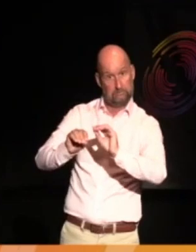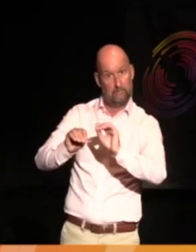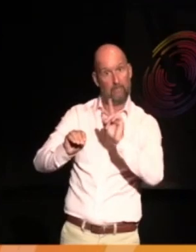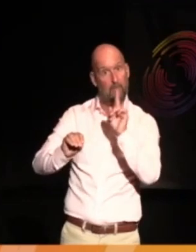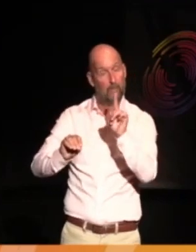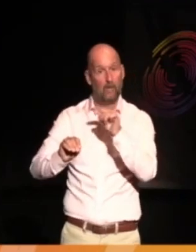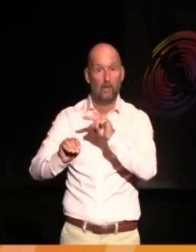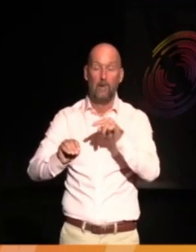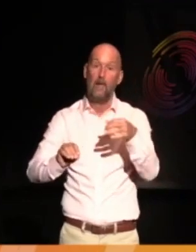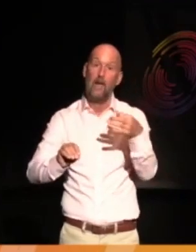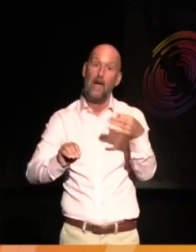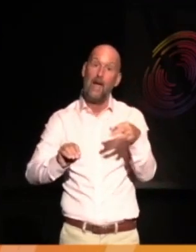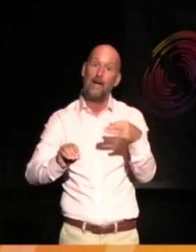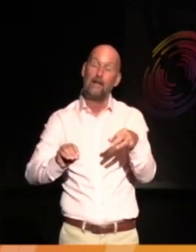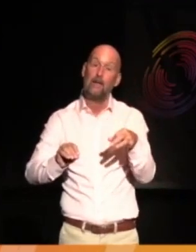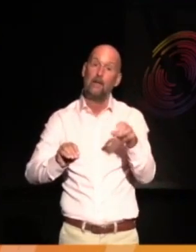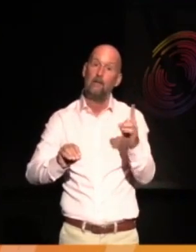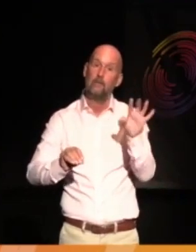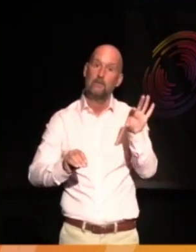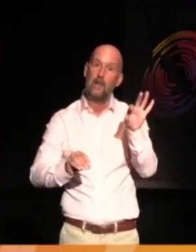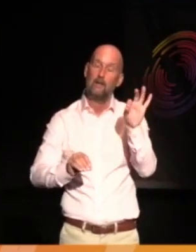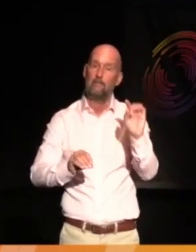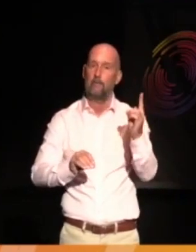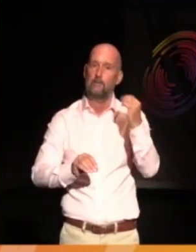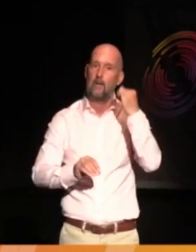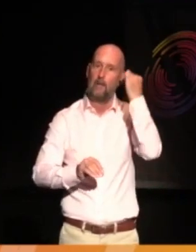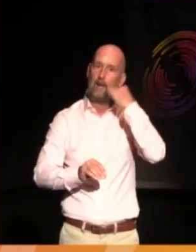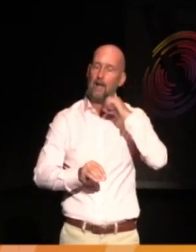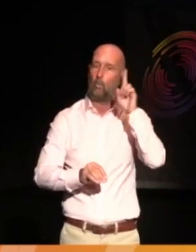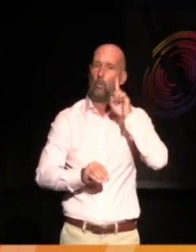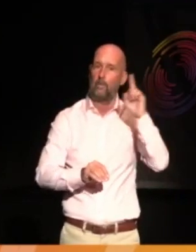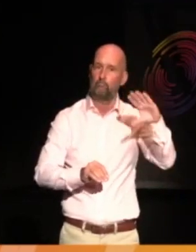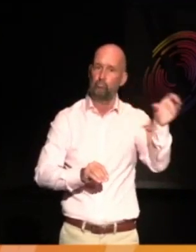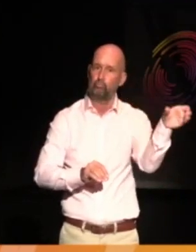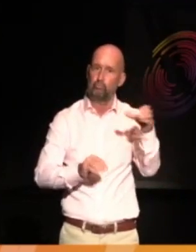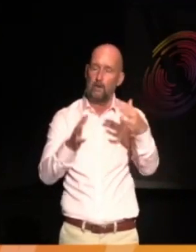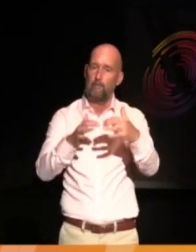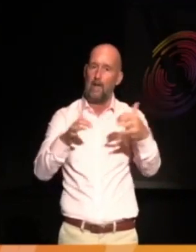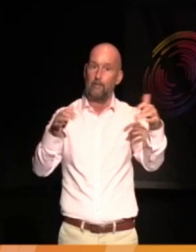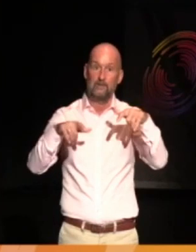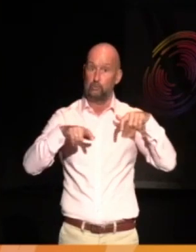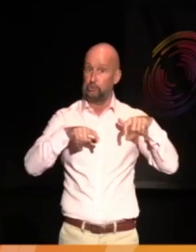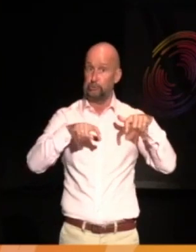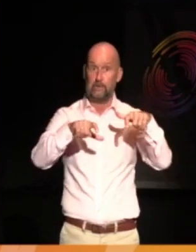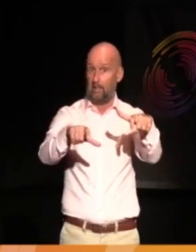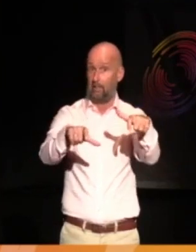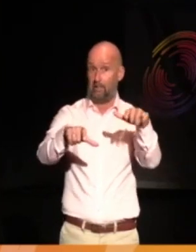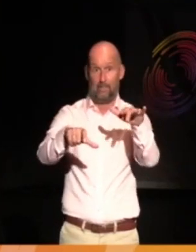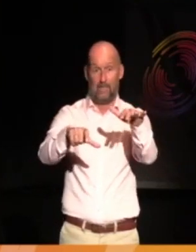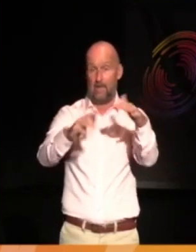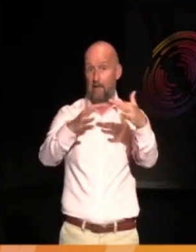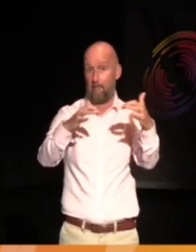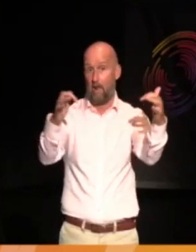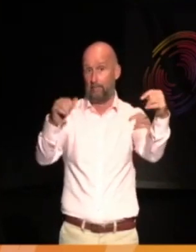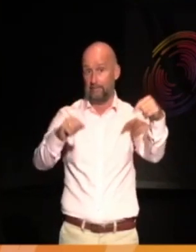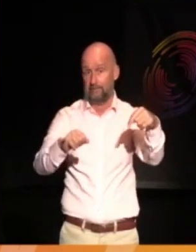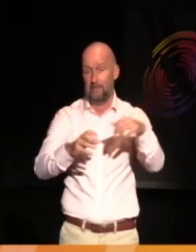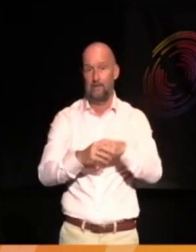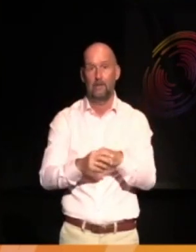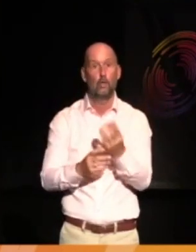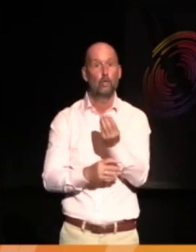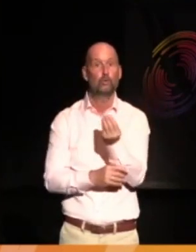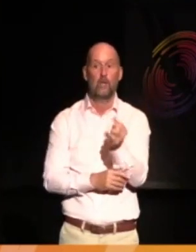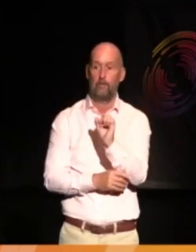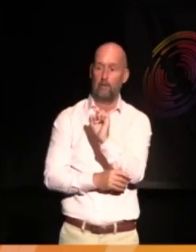that Hackney elected the first Black woman in Parliament. She's still in Parliament. Some of these kids'